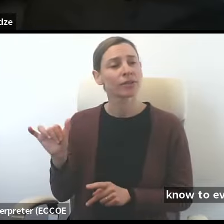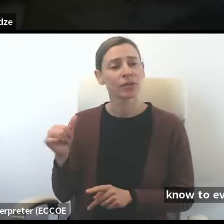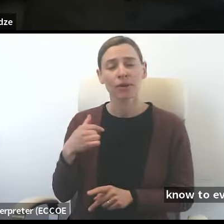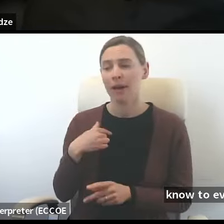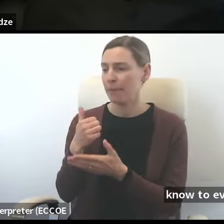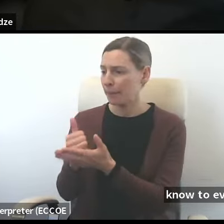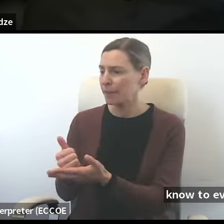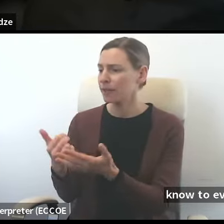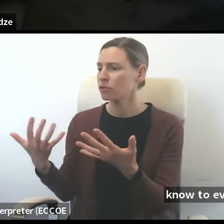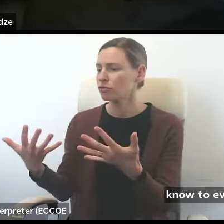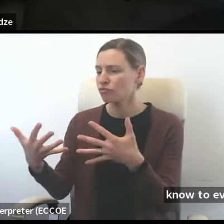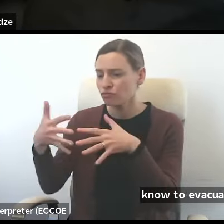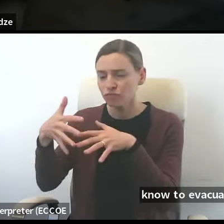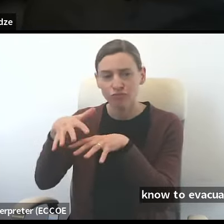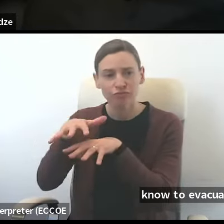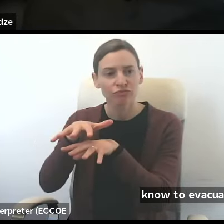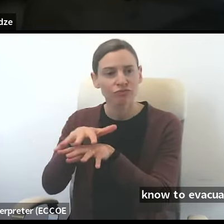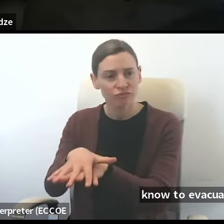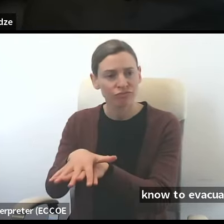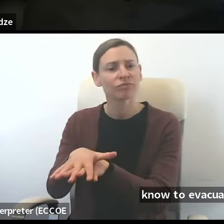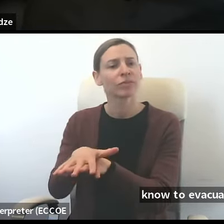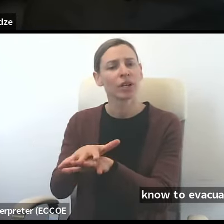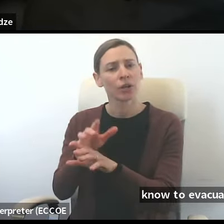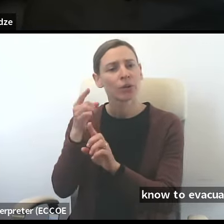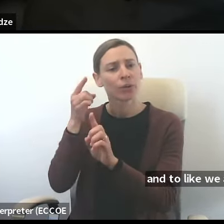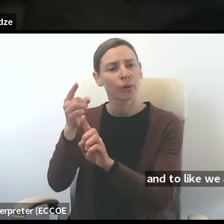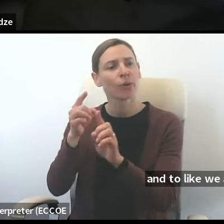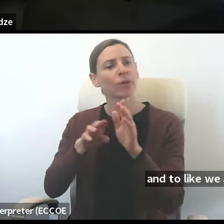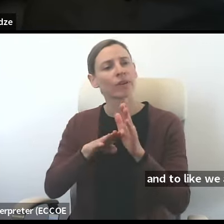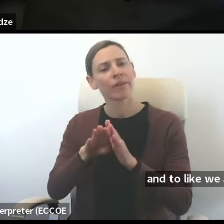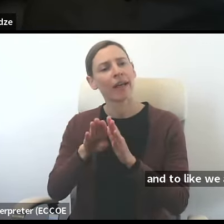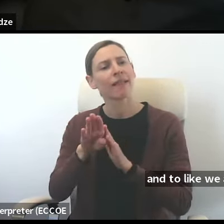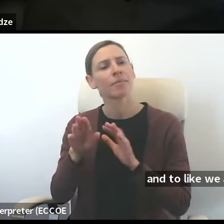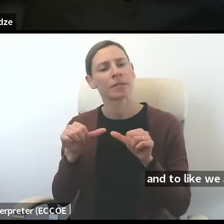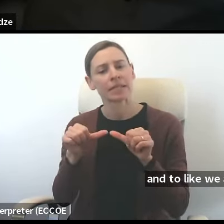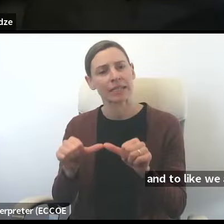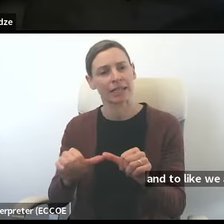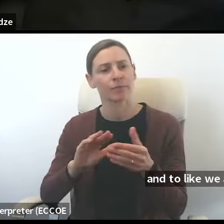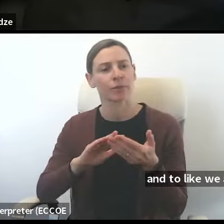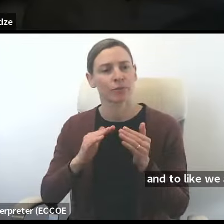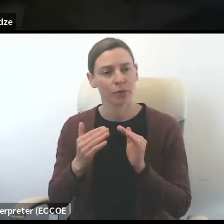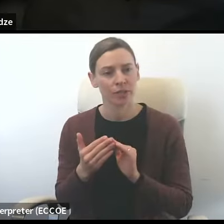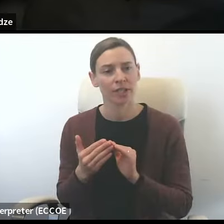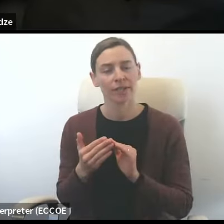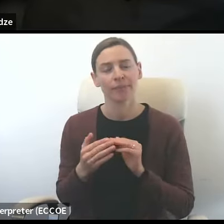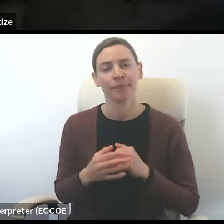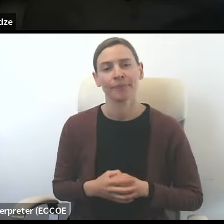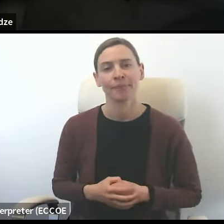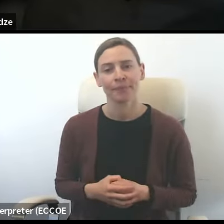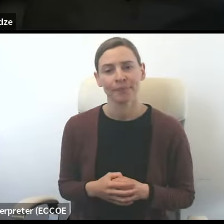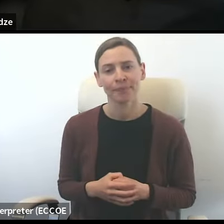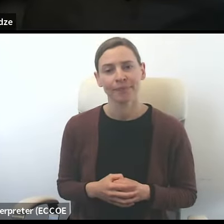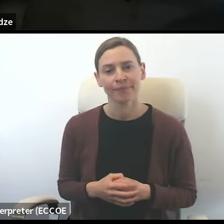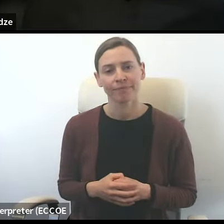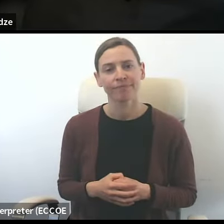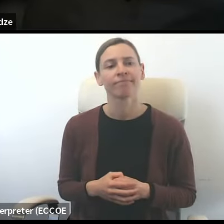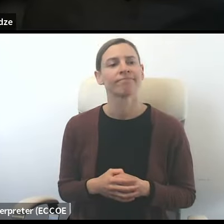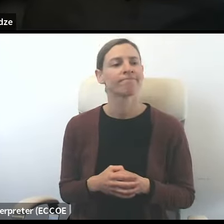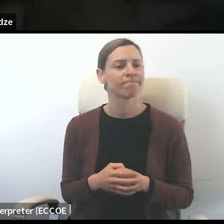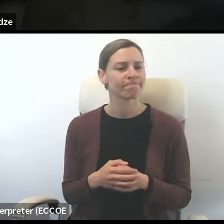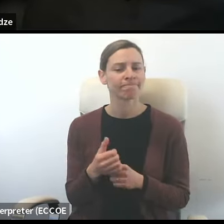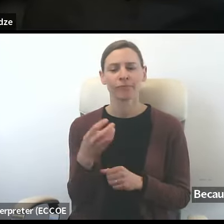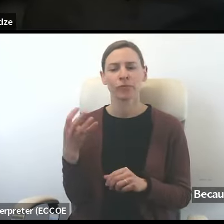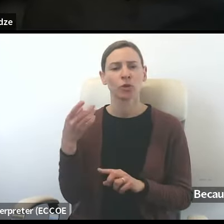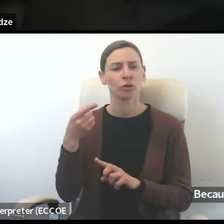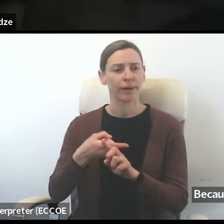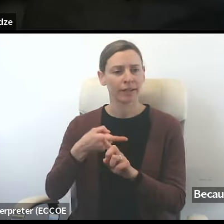building a community, a sustainable community, because, after some months in